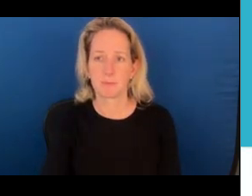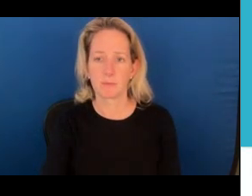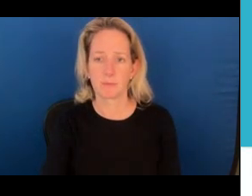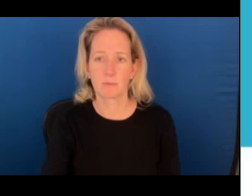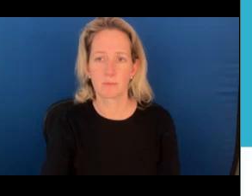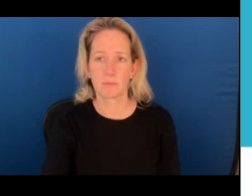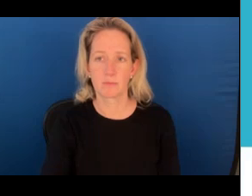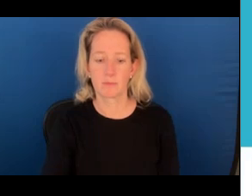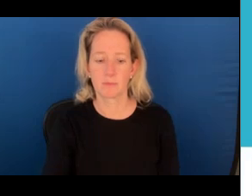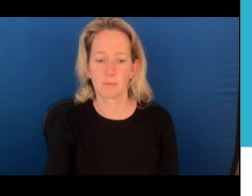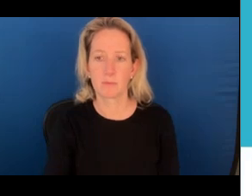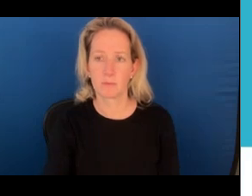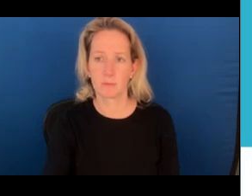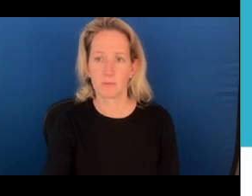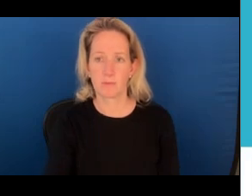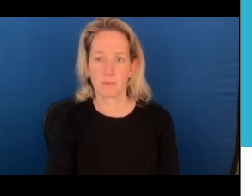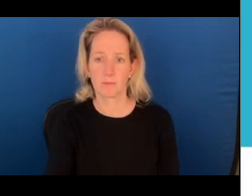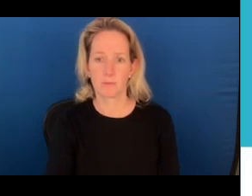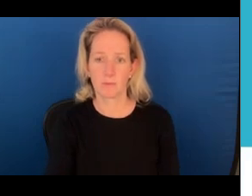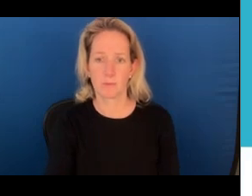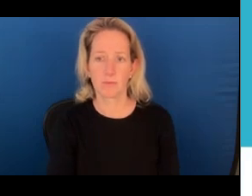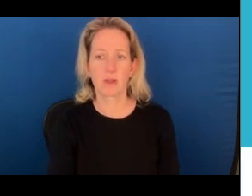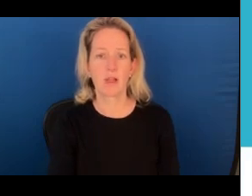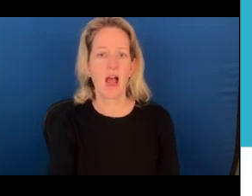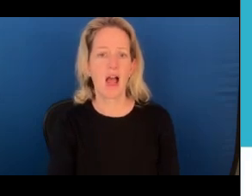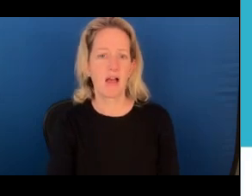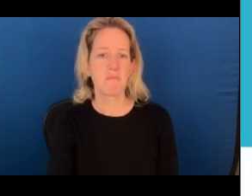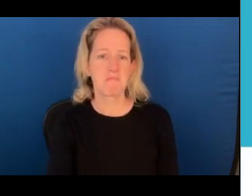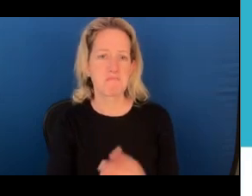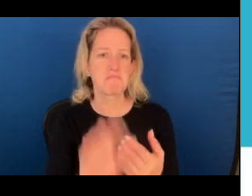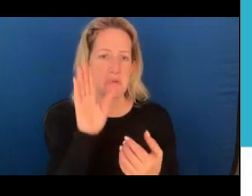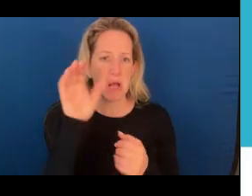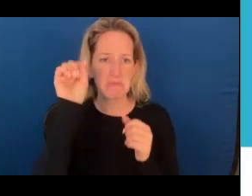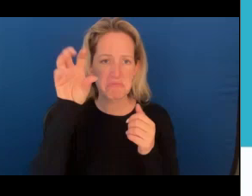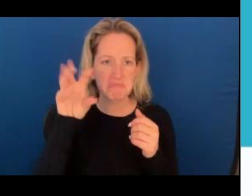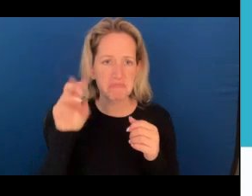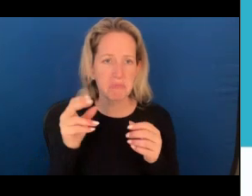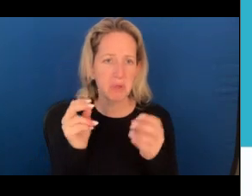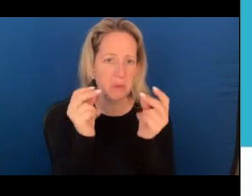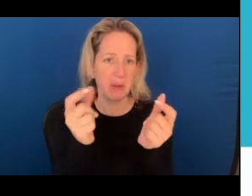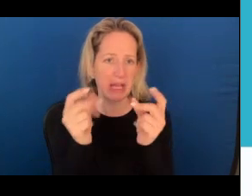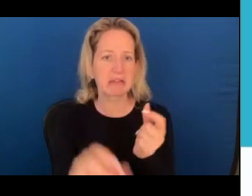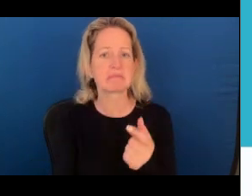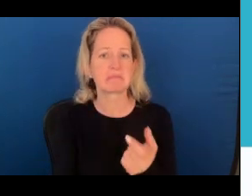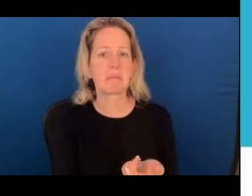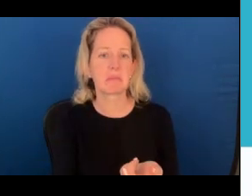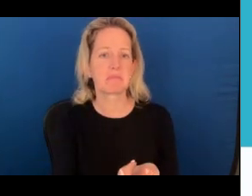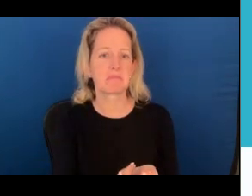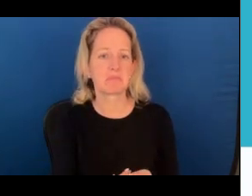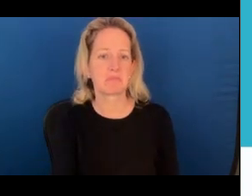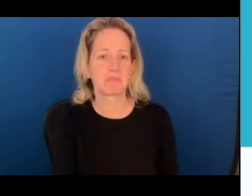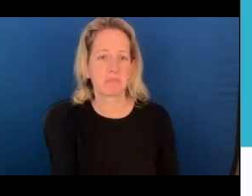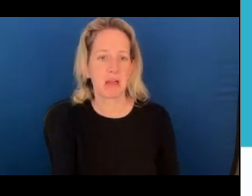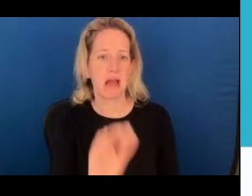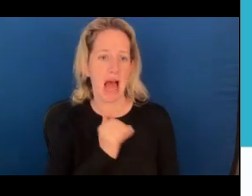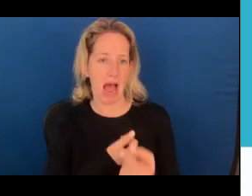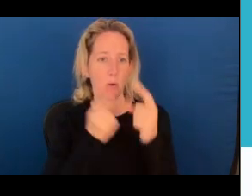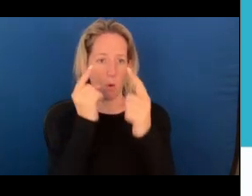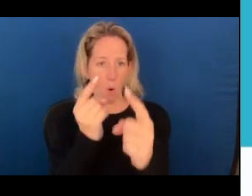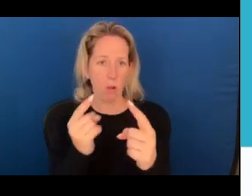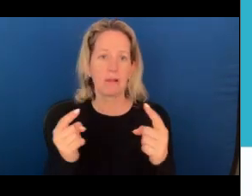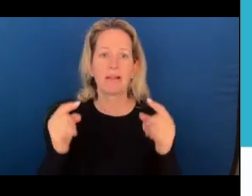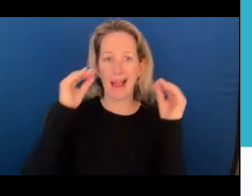Roll through this real quick, but ultimately our goals, reduce marine debris, educate, provide the capacity and